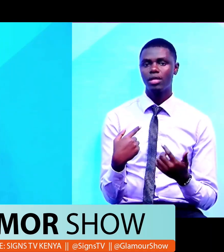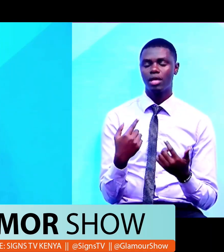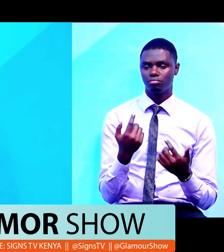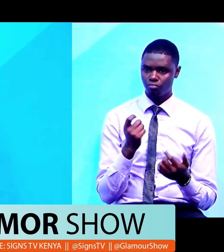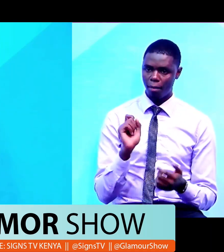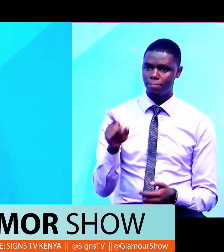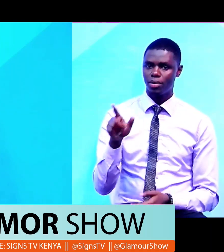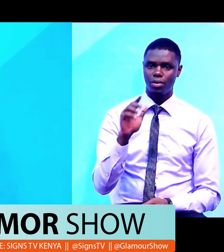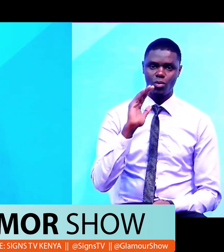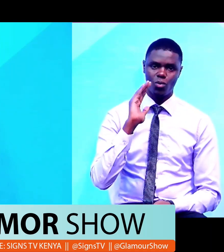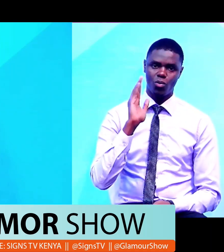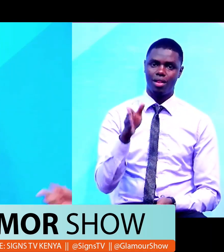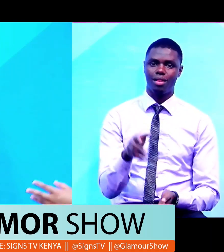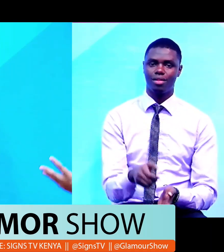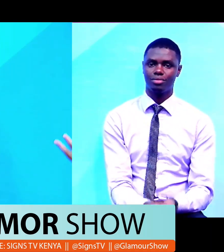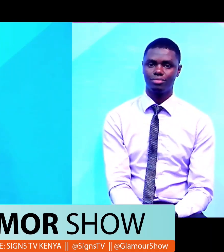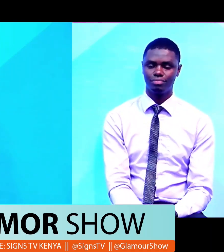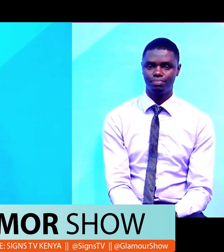respond.